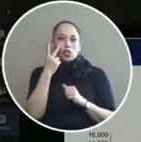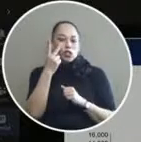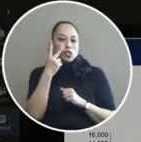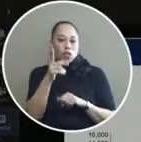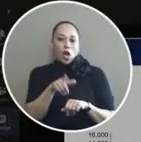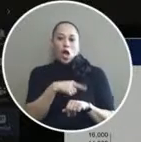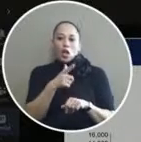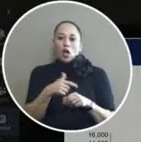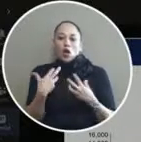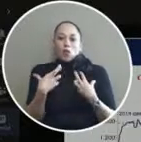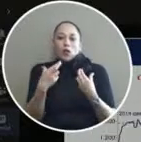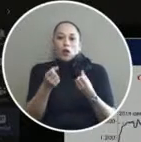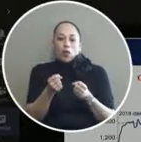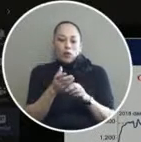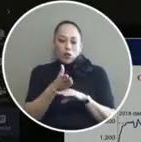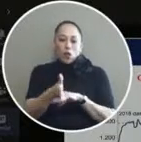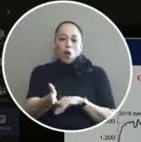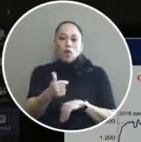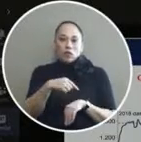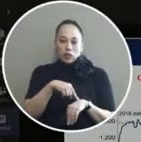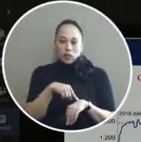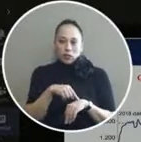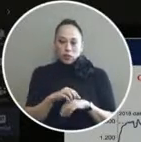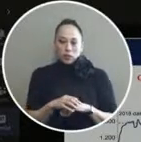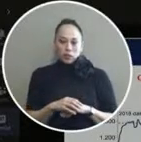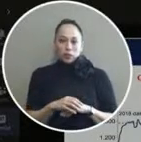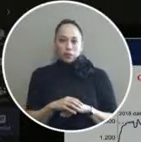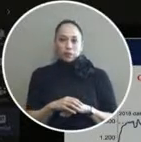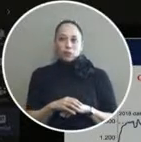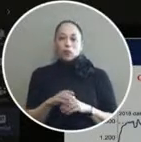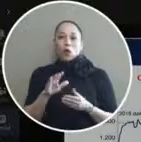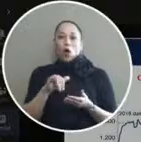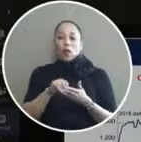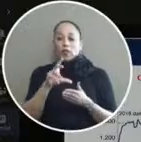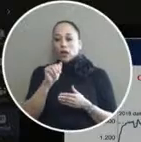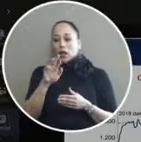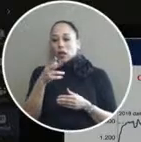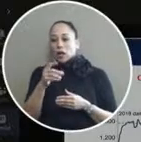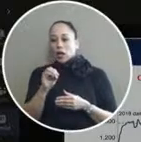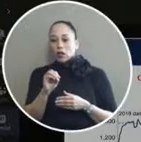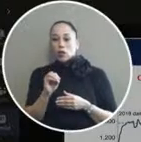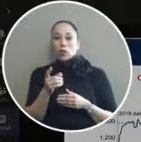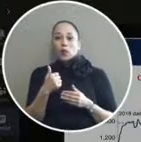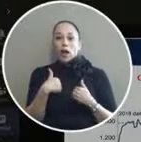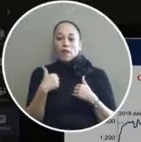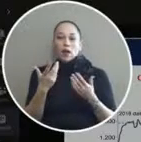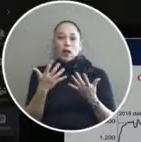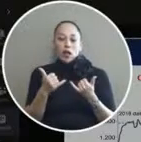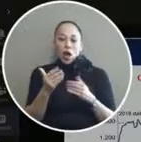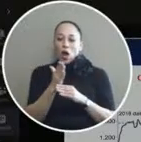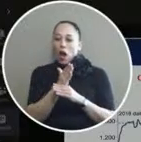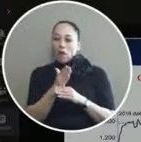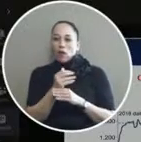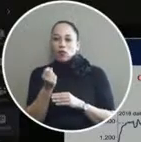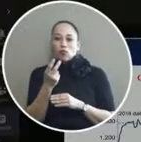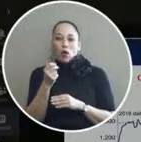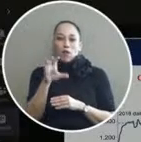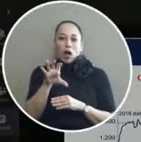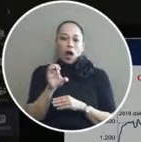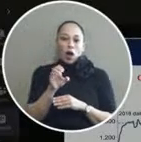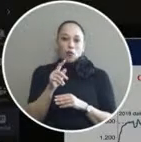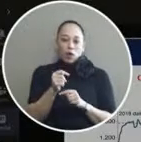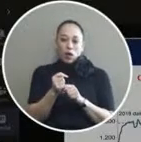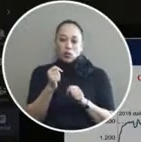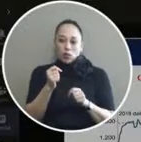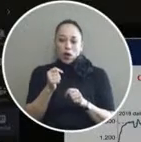long recovery over time. On the cargo side, we have right now, on average, 1,200 trucks crossing a